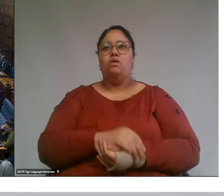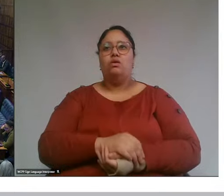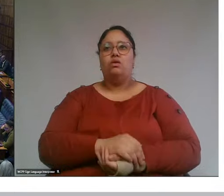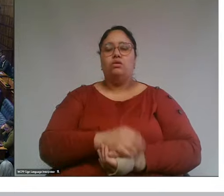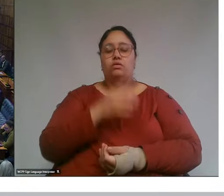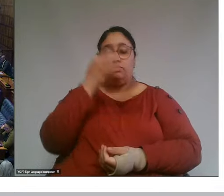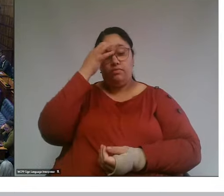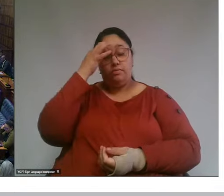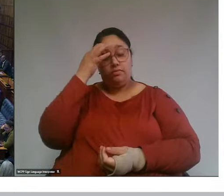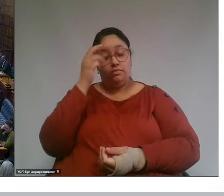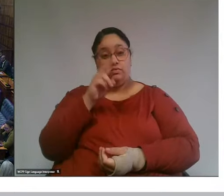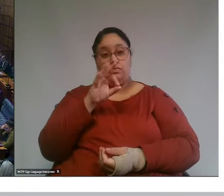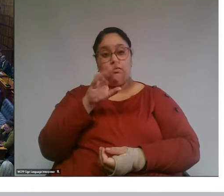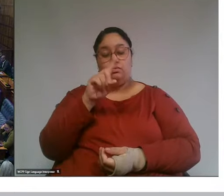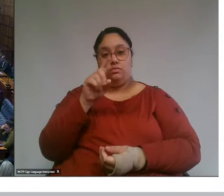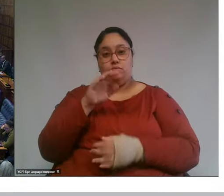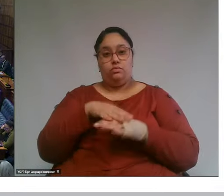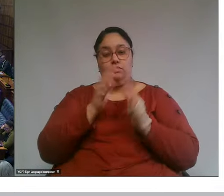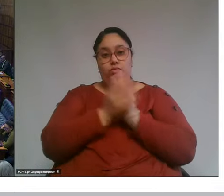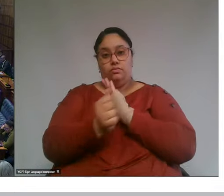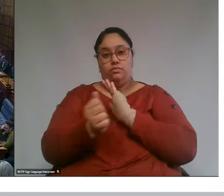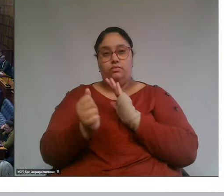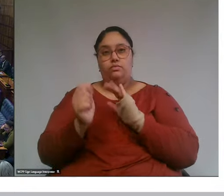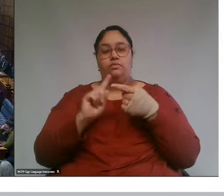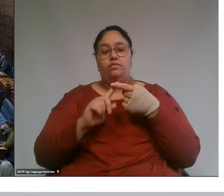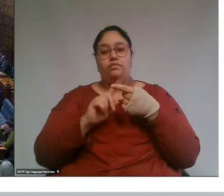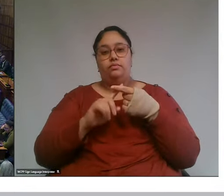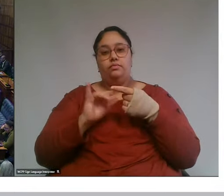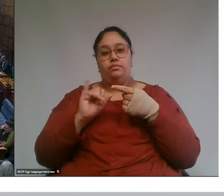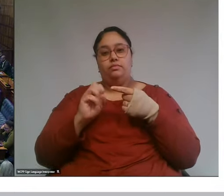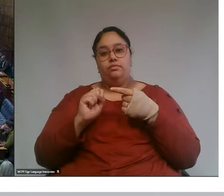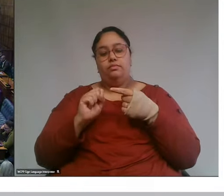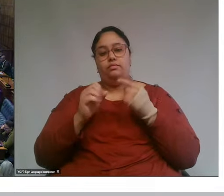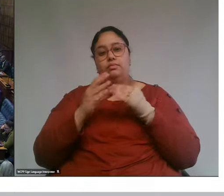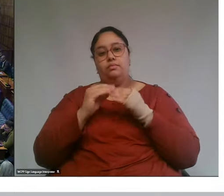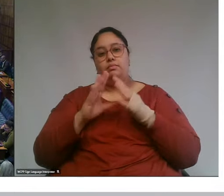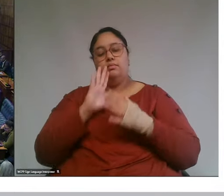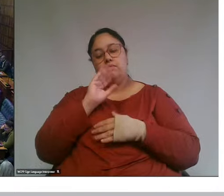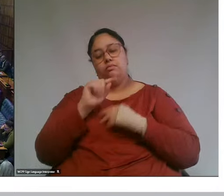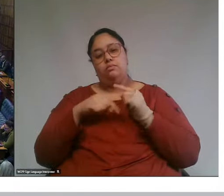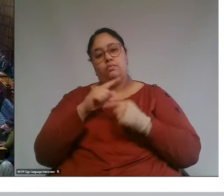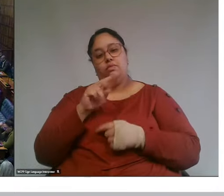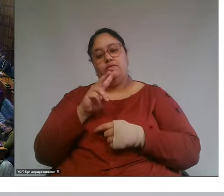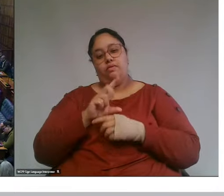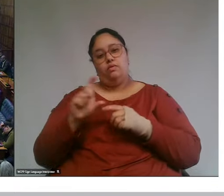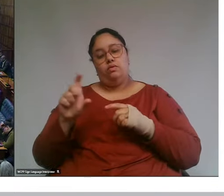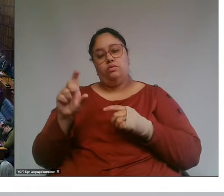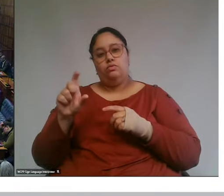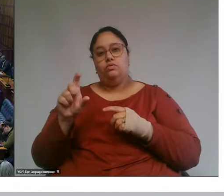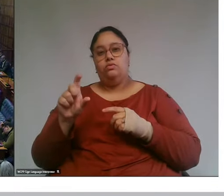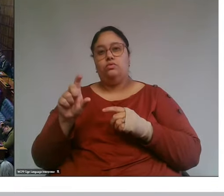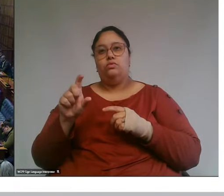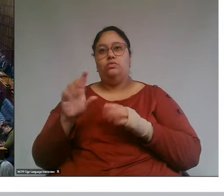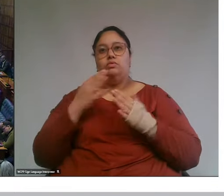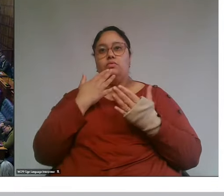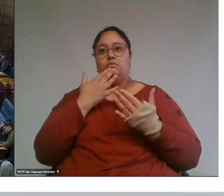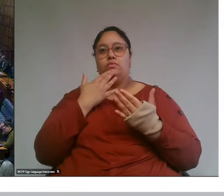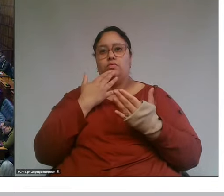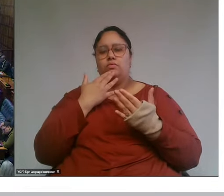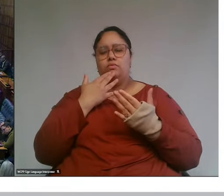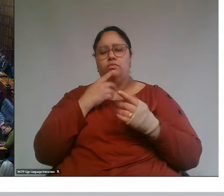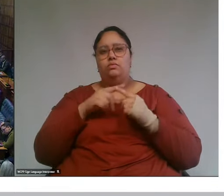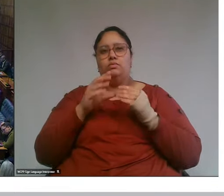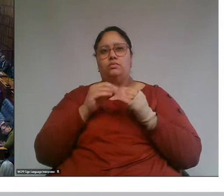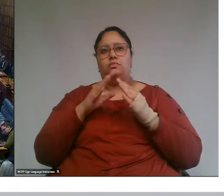questions on skills the first is uh uh the member asked about the t- with colleges uh thank you